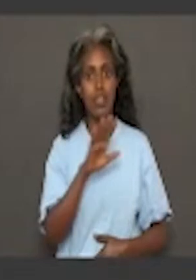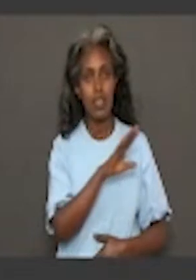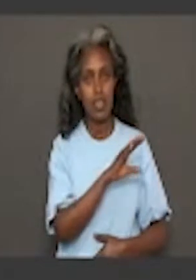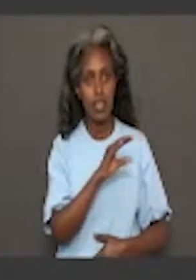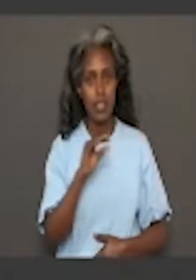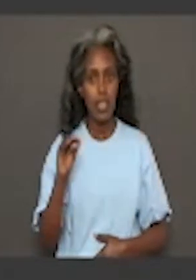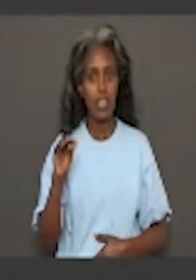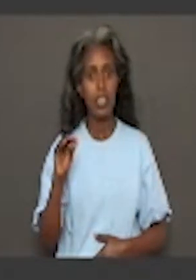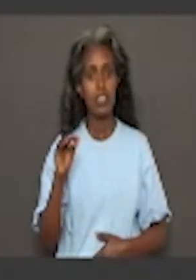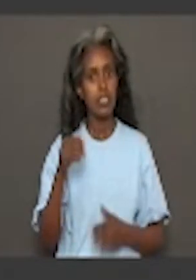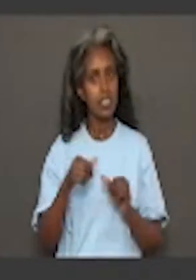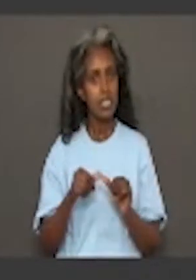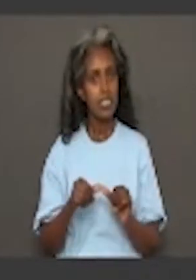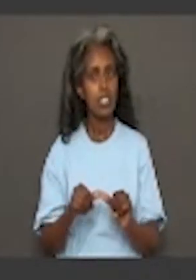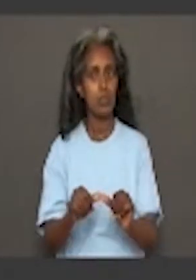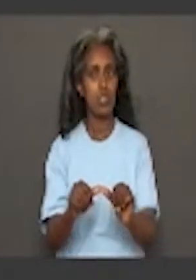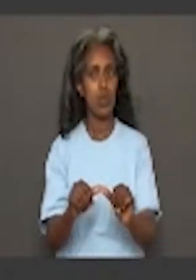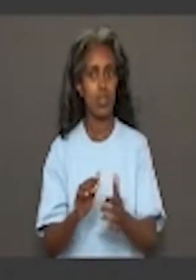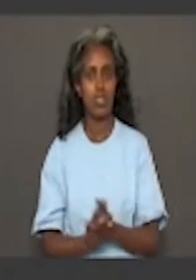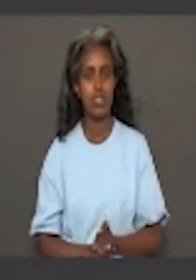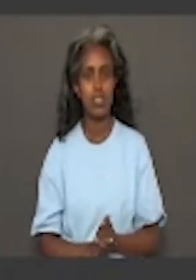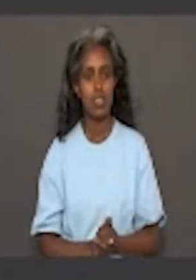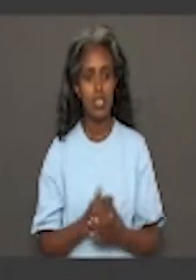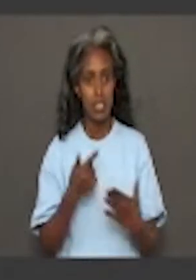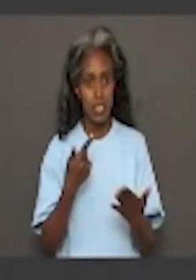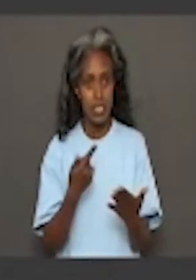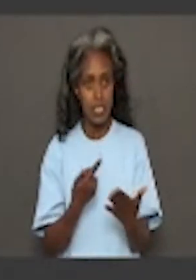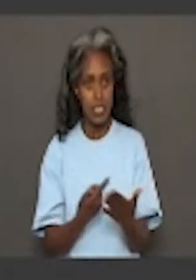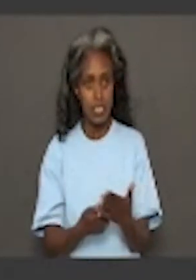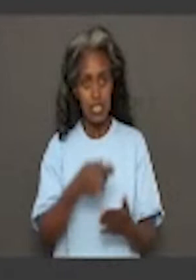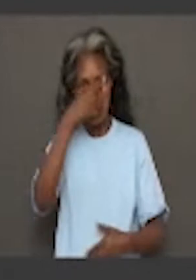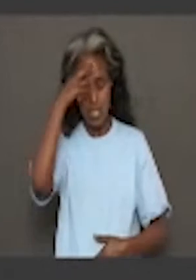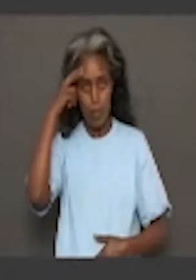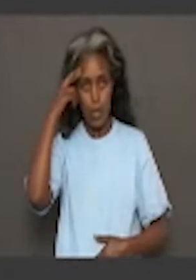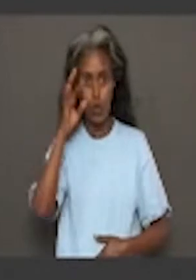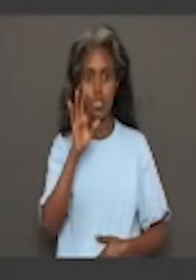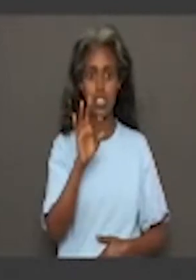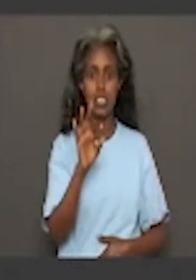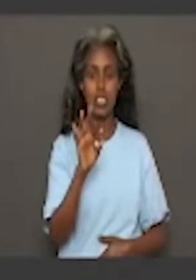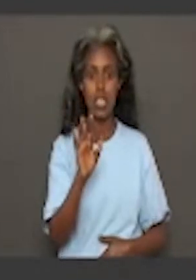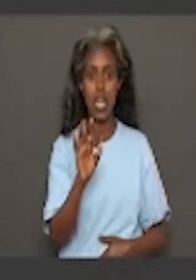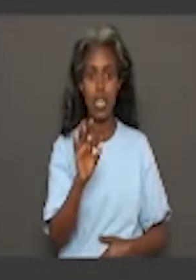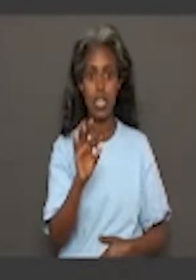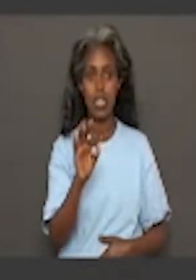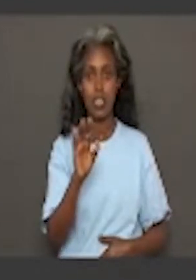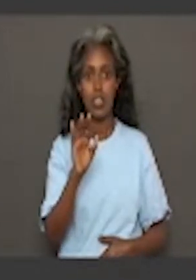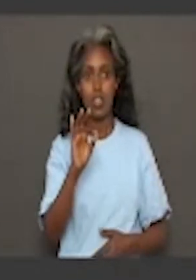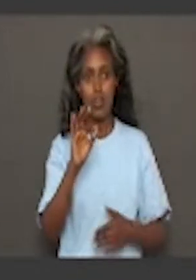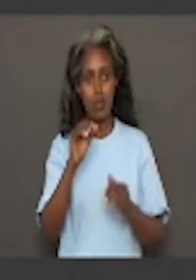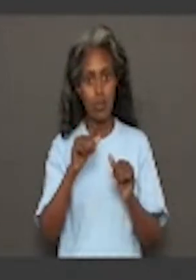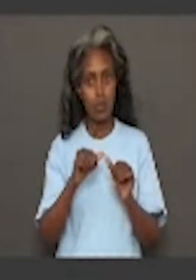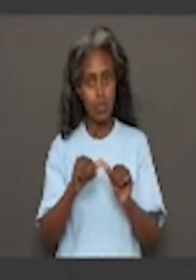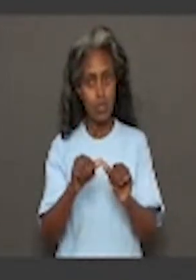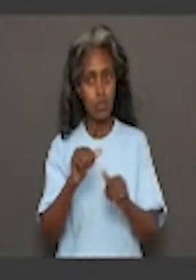0.5555, and it keeps going. This is because 9 goes